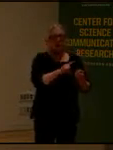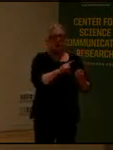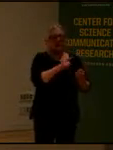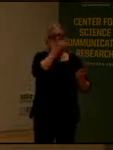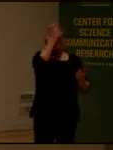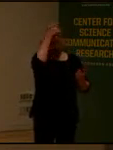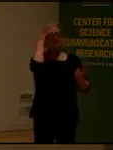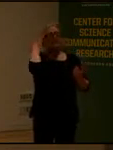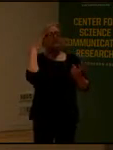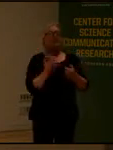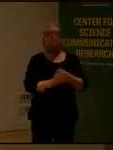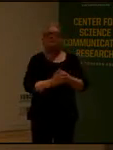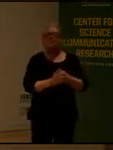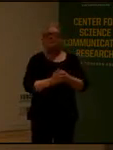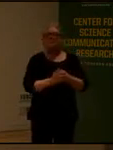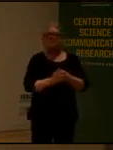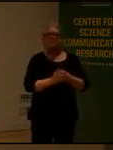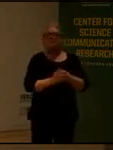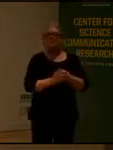quote, fueling those cars now.